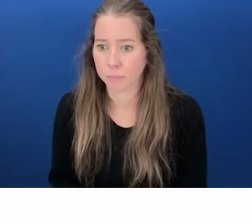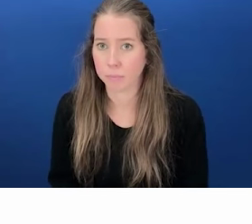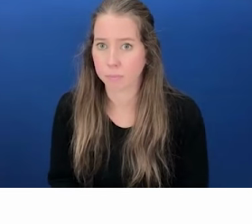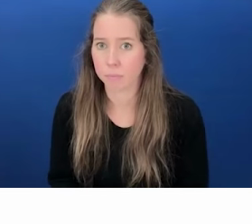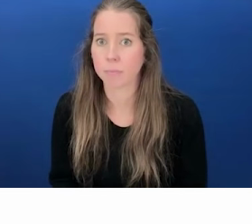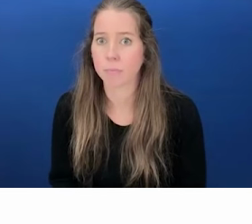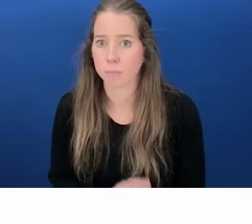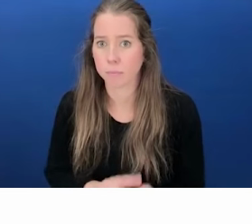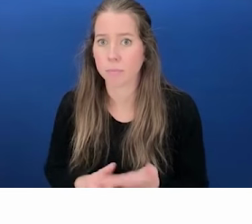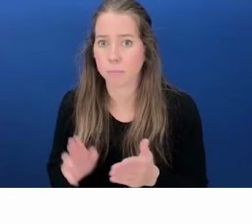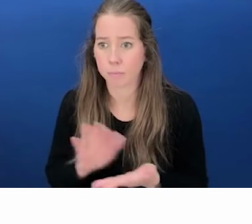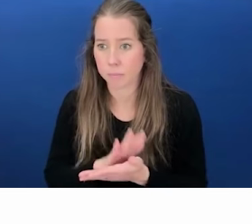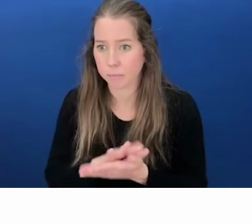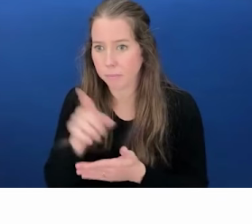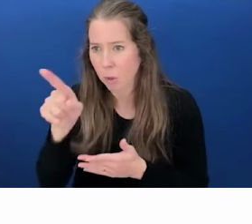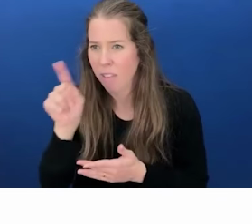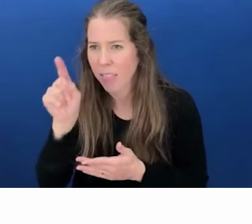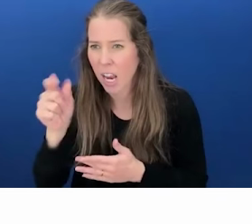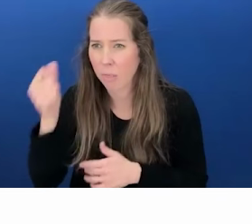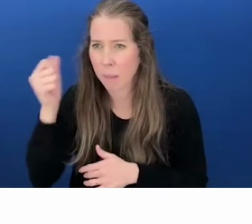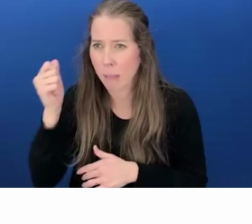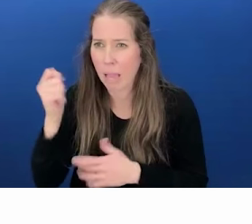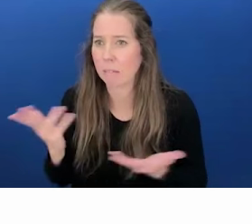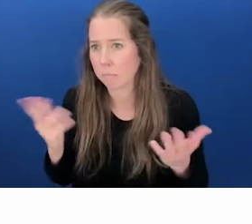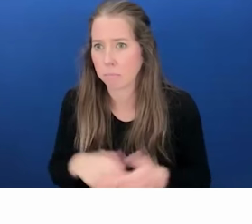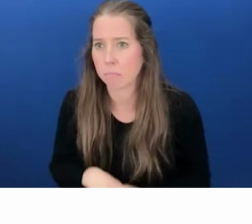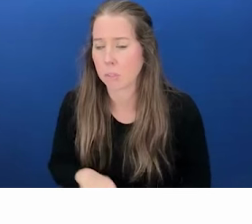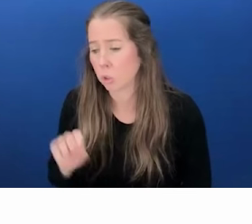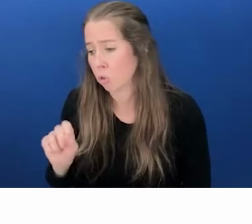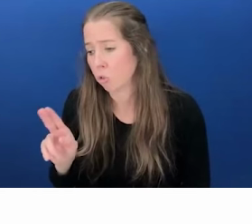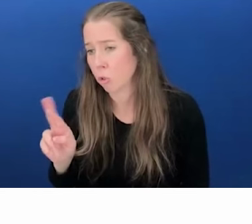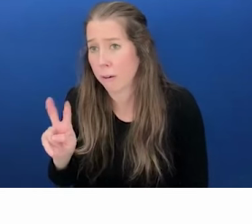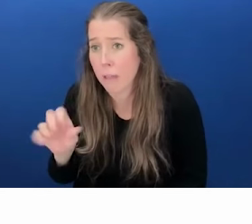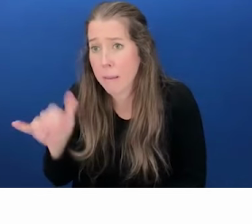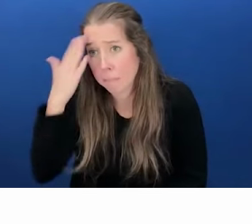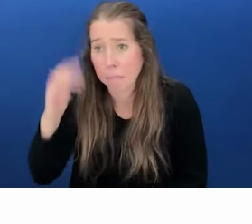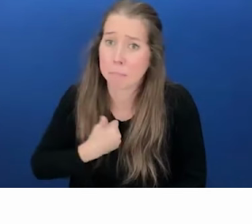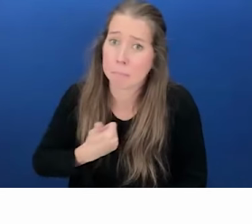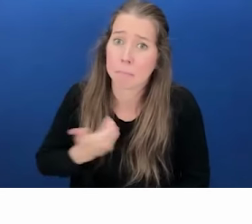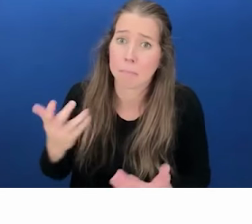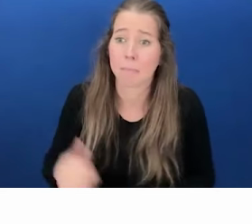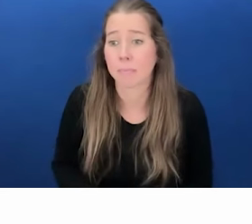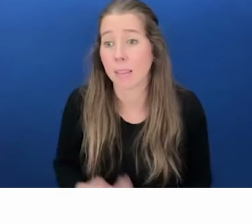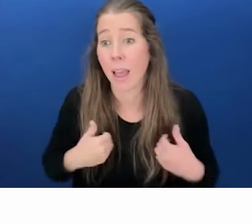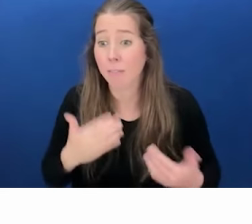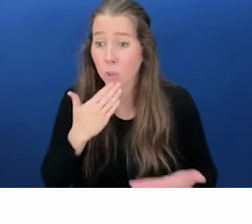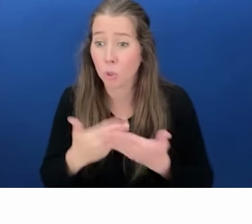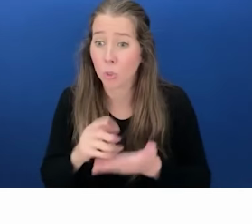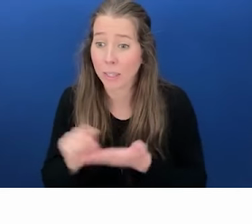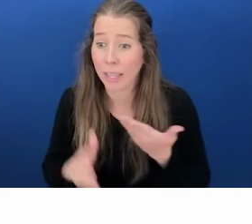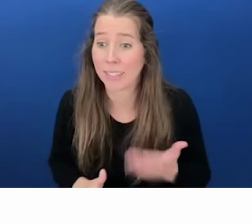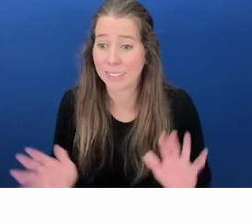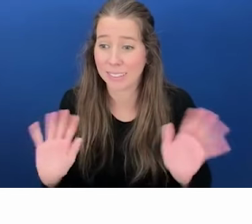Sign-in sheet. Sign-in sheet's back there. I don't know what survey. Okay. Have a good weekend.